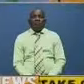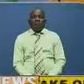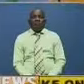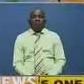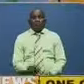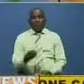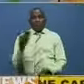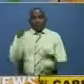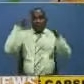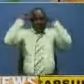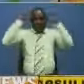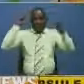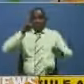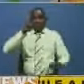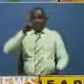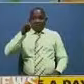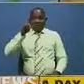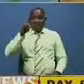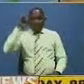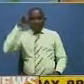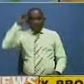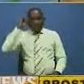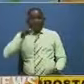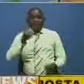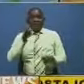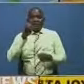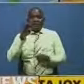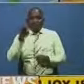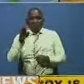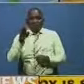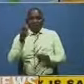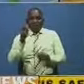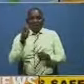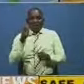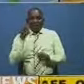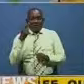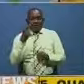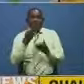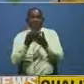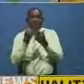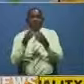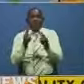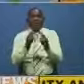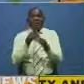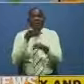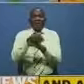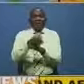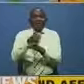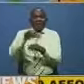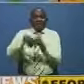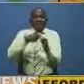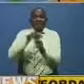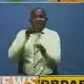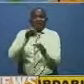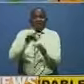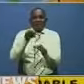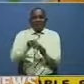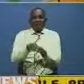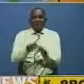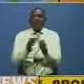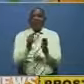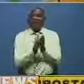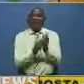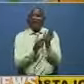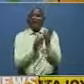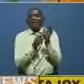Former President John Mahama says the Electoral Commission's posture before, during and after the 2020 elections show